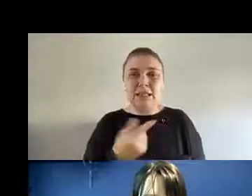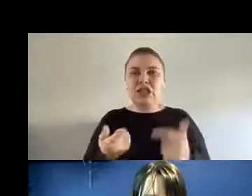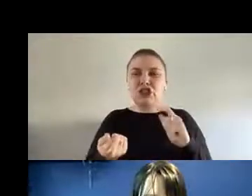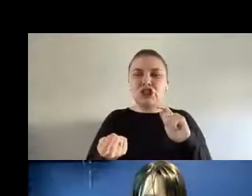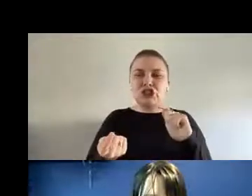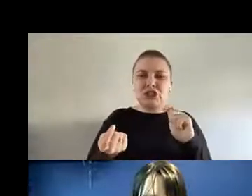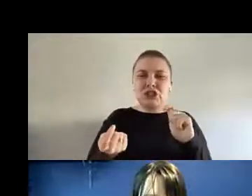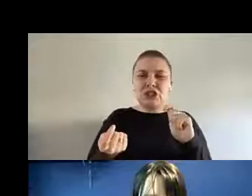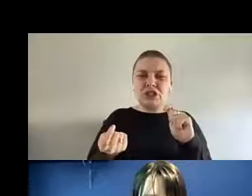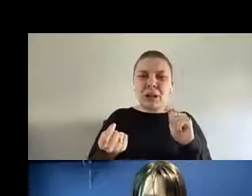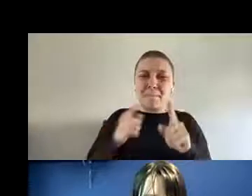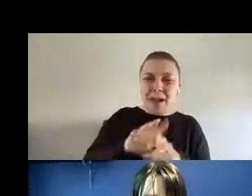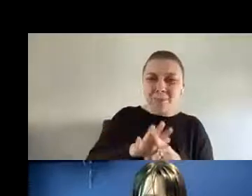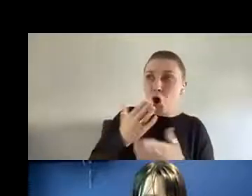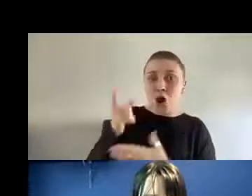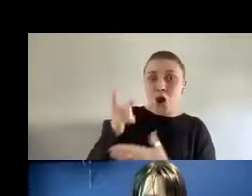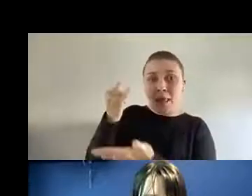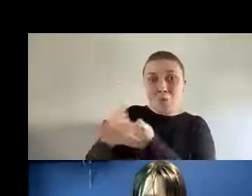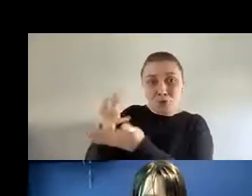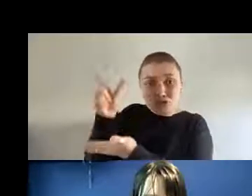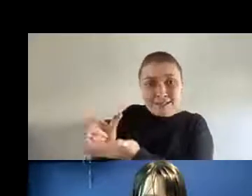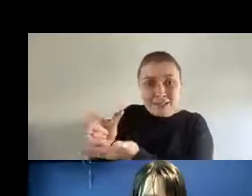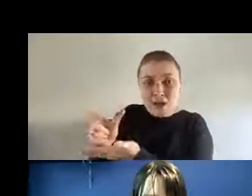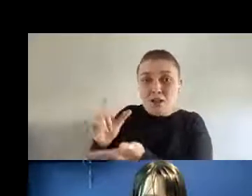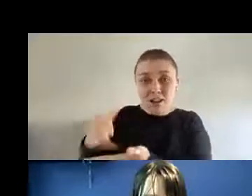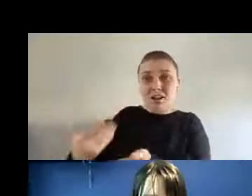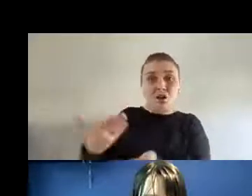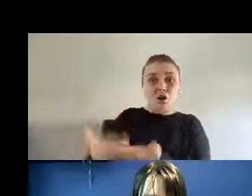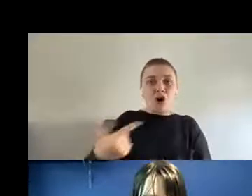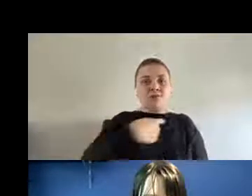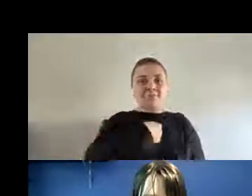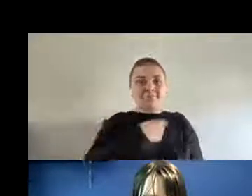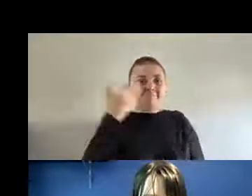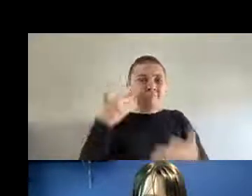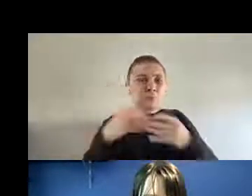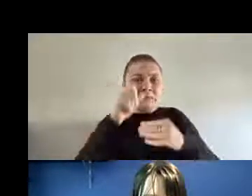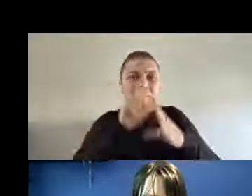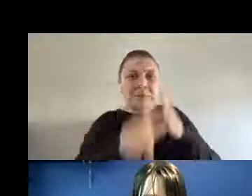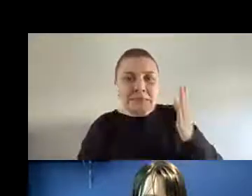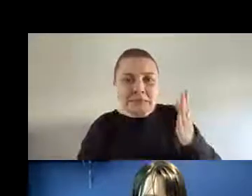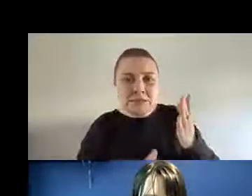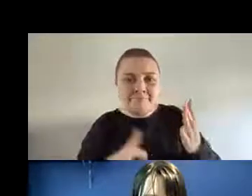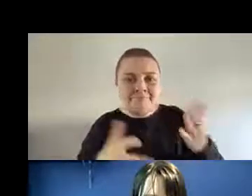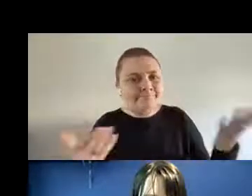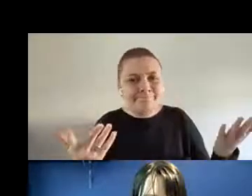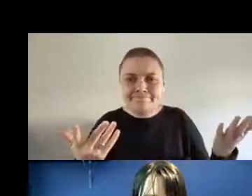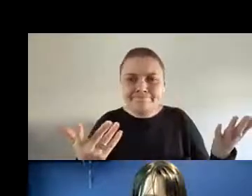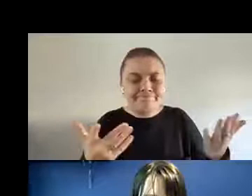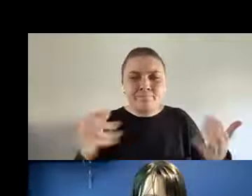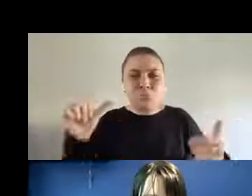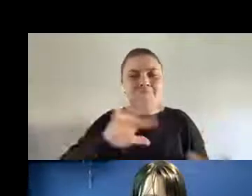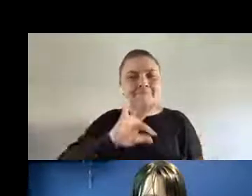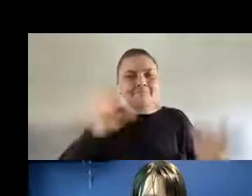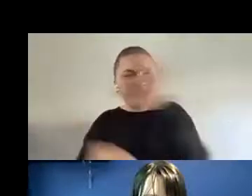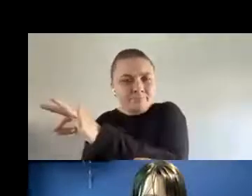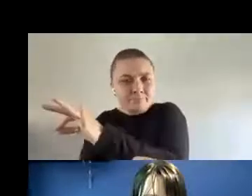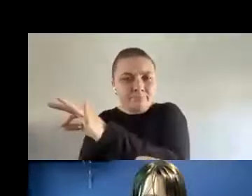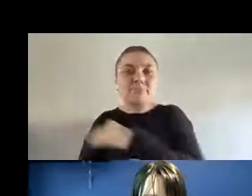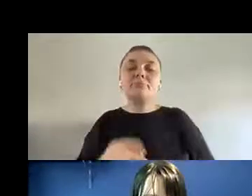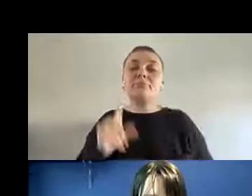the perpetrator and back onto the woman with disability. But an